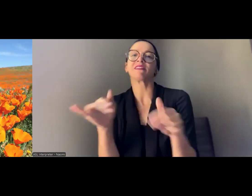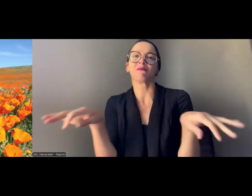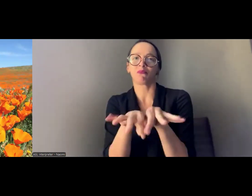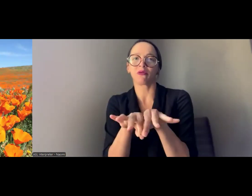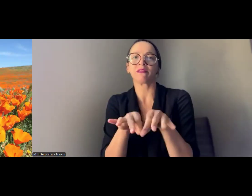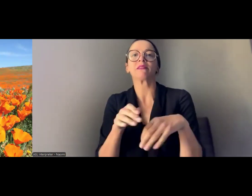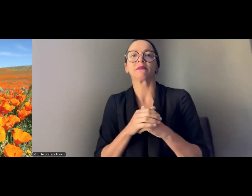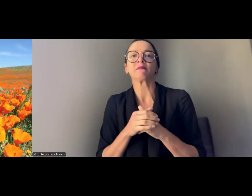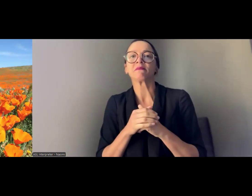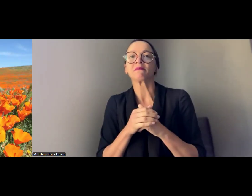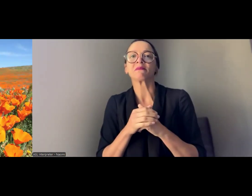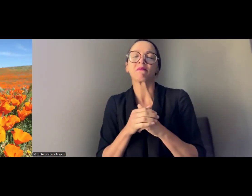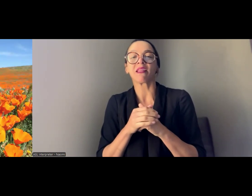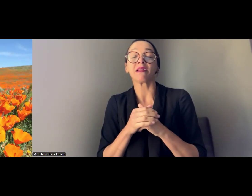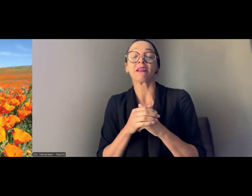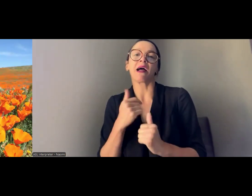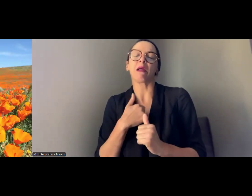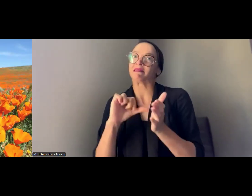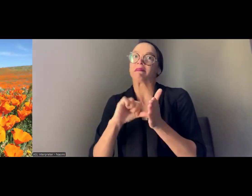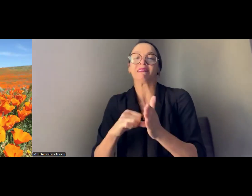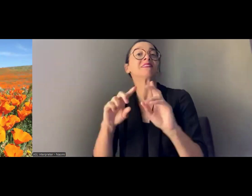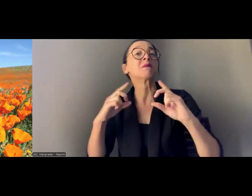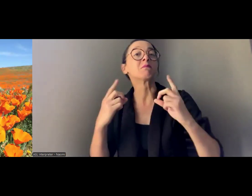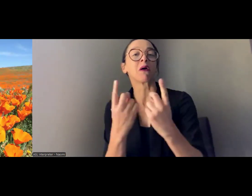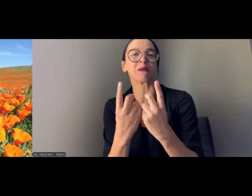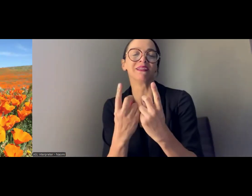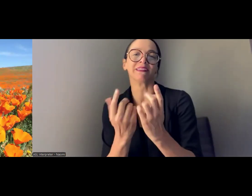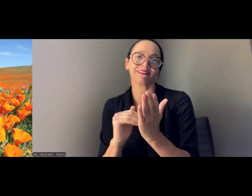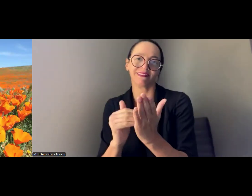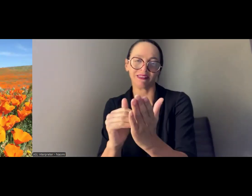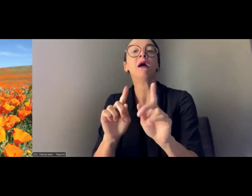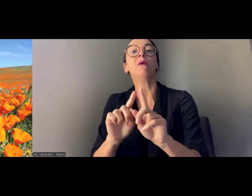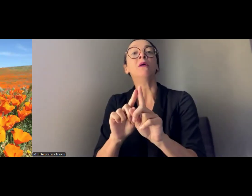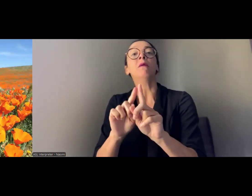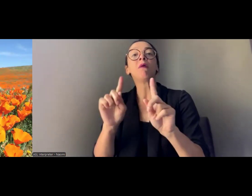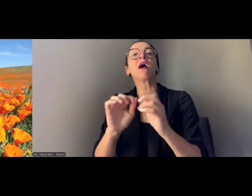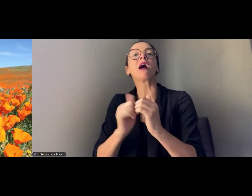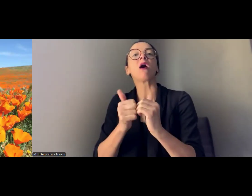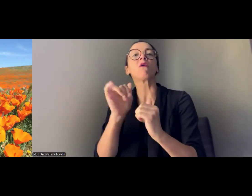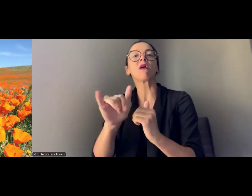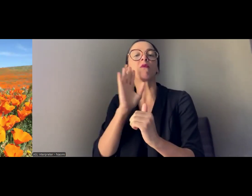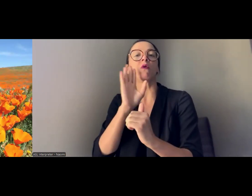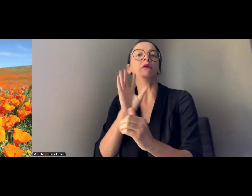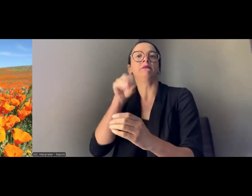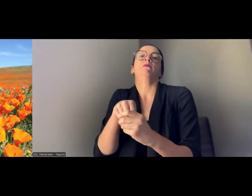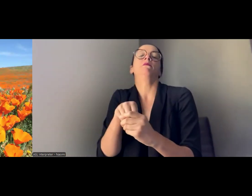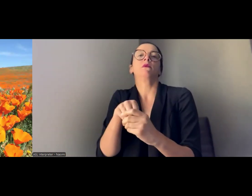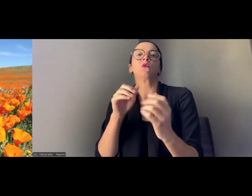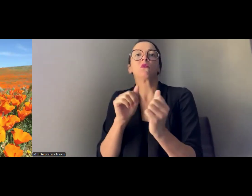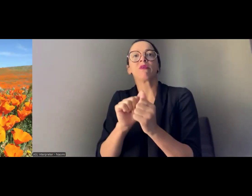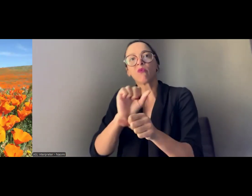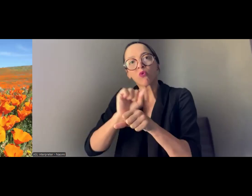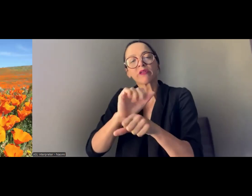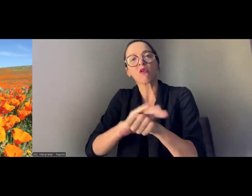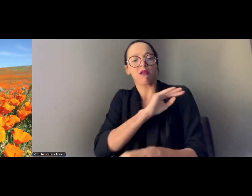the department, will play in working with the master plan on terms of aging issues that deal with people with DD,